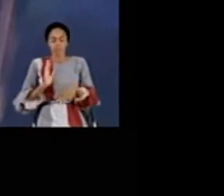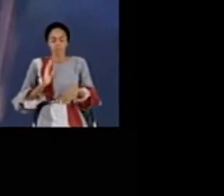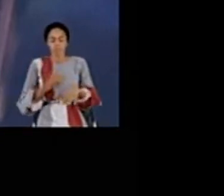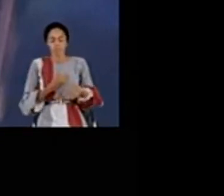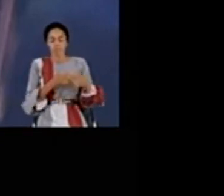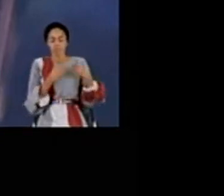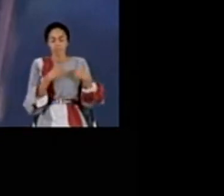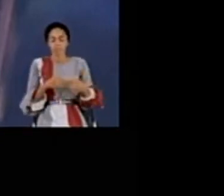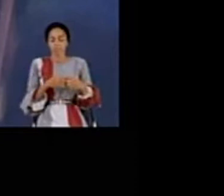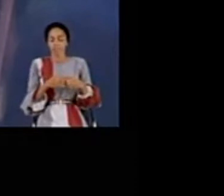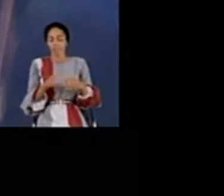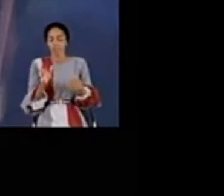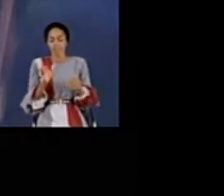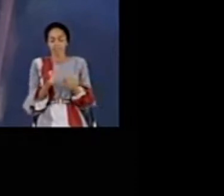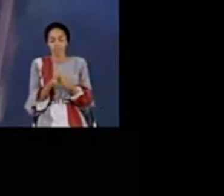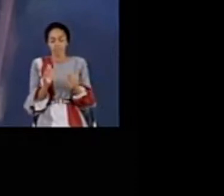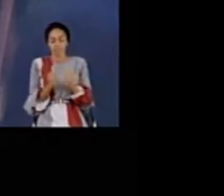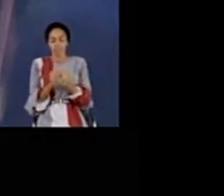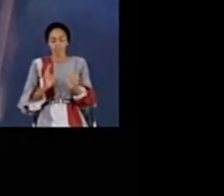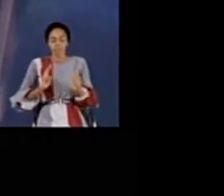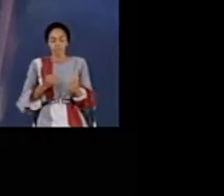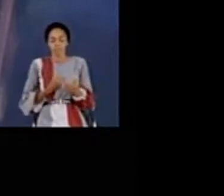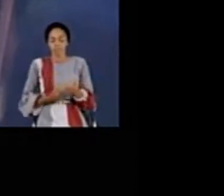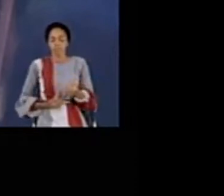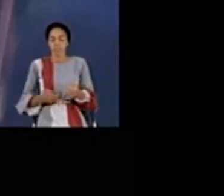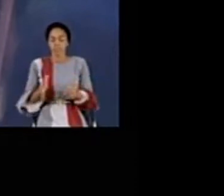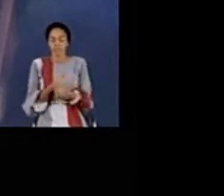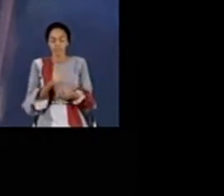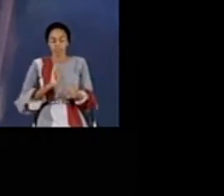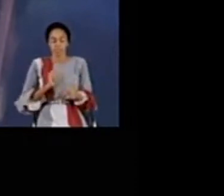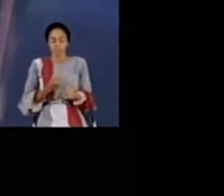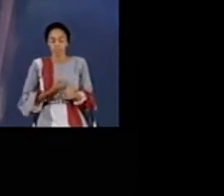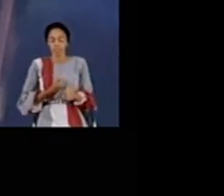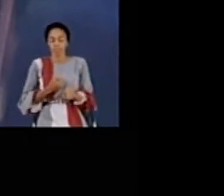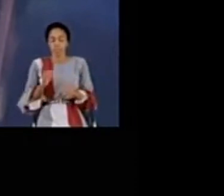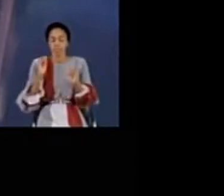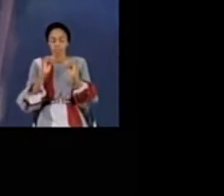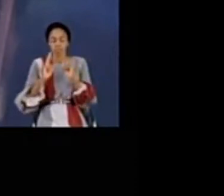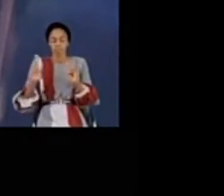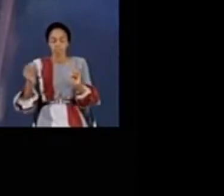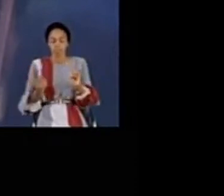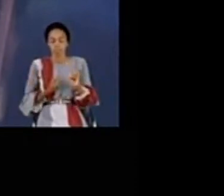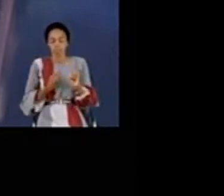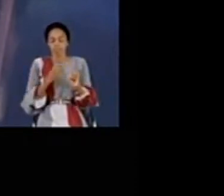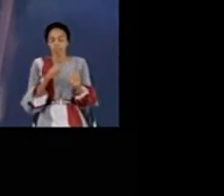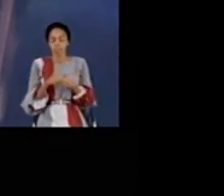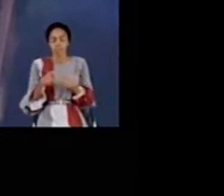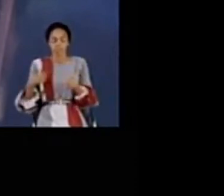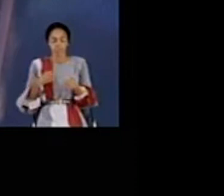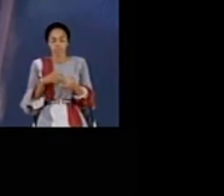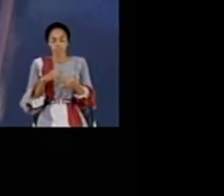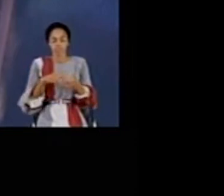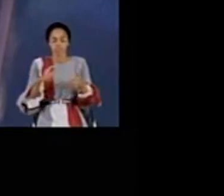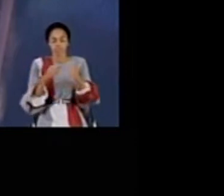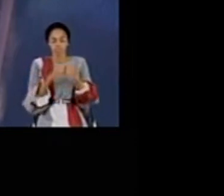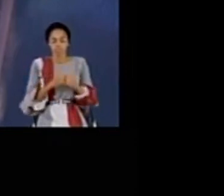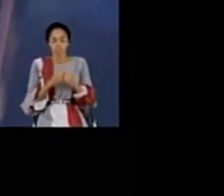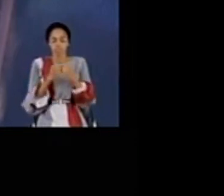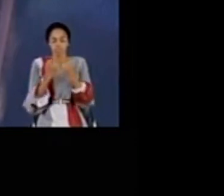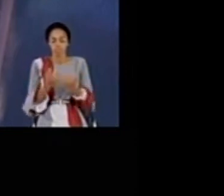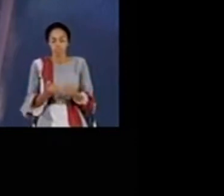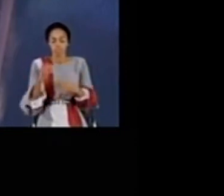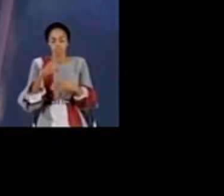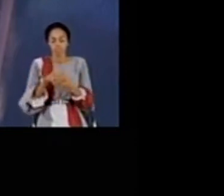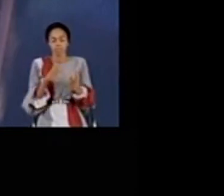us, enlighten us, instruct us, teach us as we read together now. In Jesus'